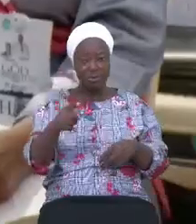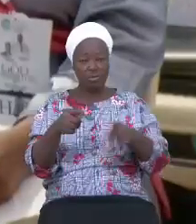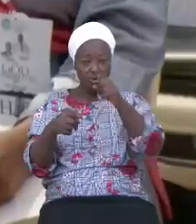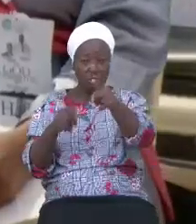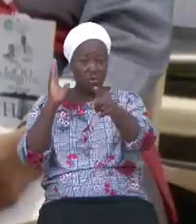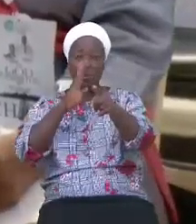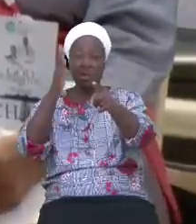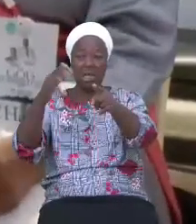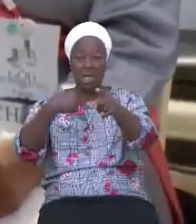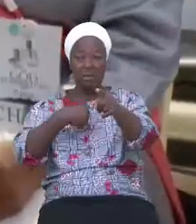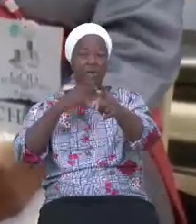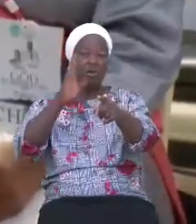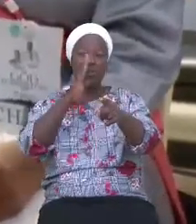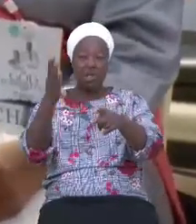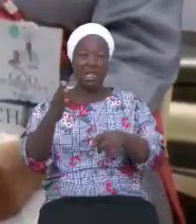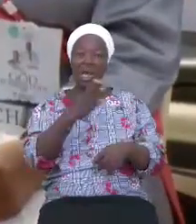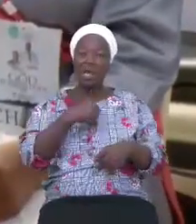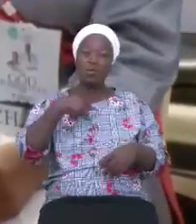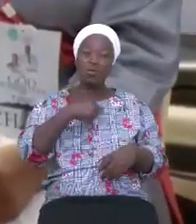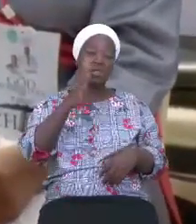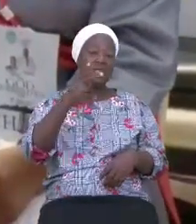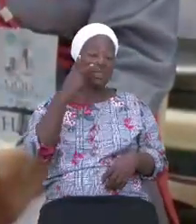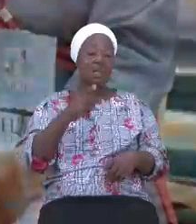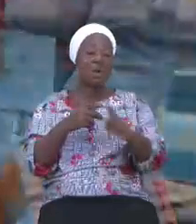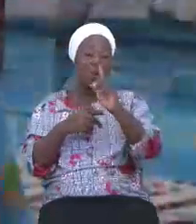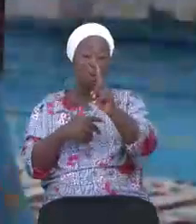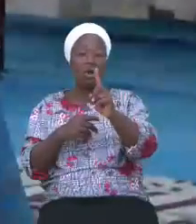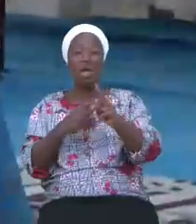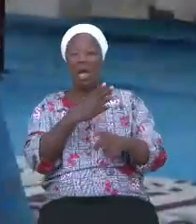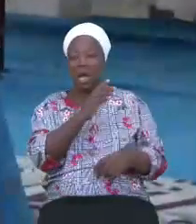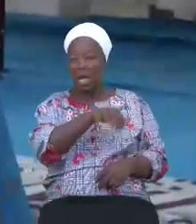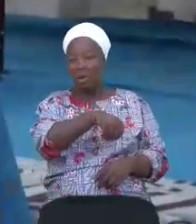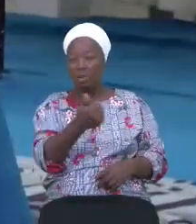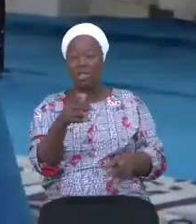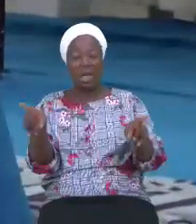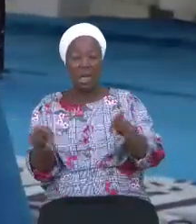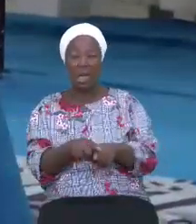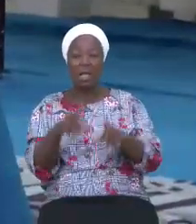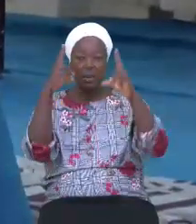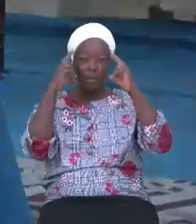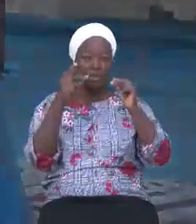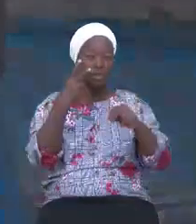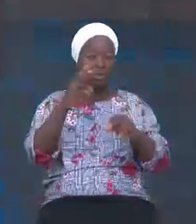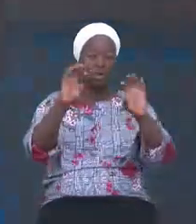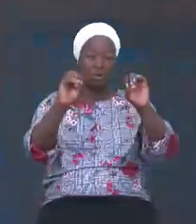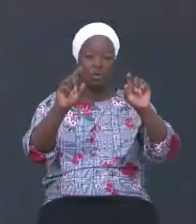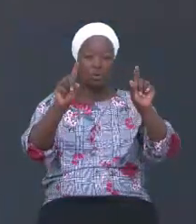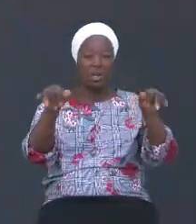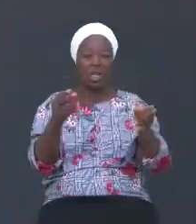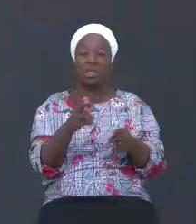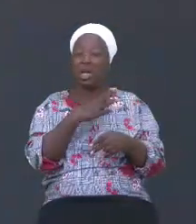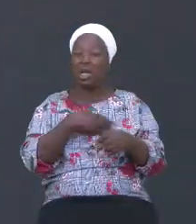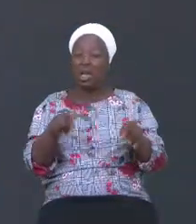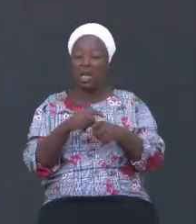there. We shall see one another like Moses saw Elijah, like Peter,